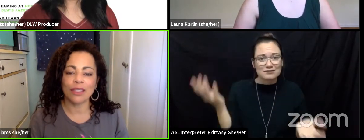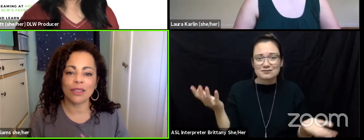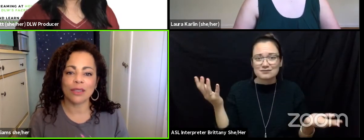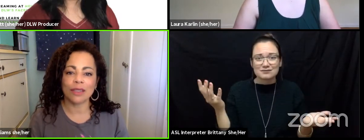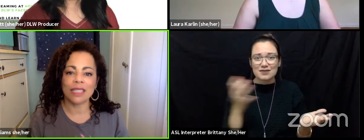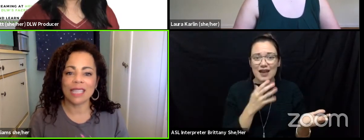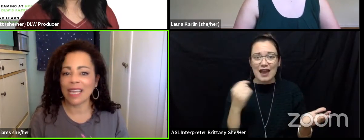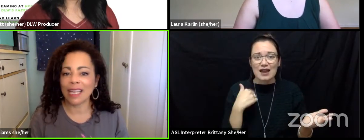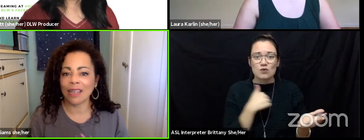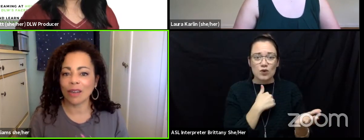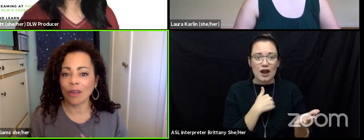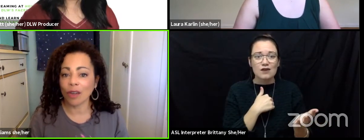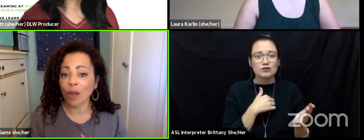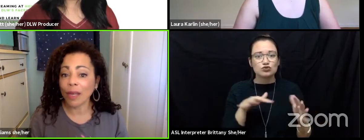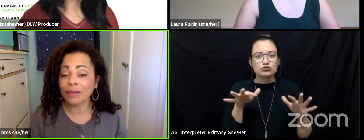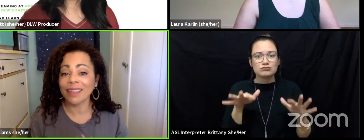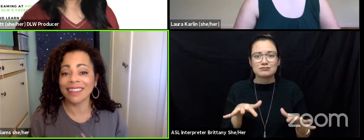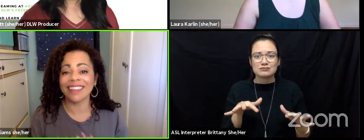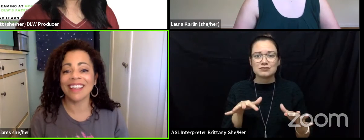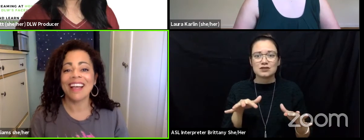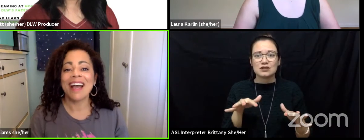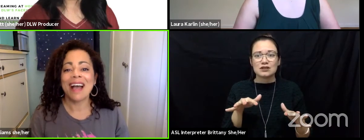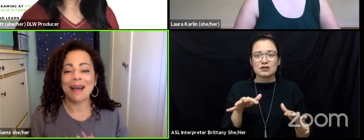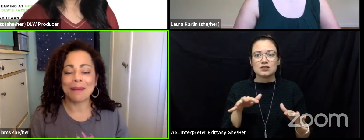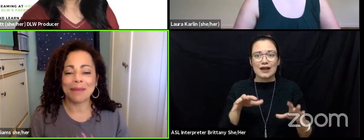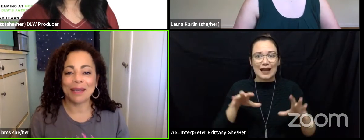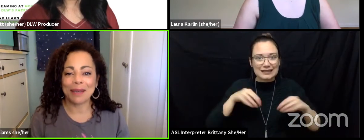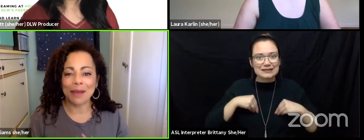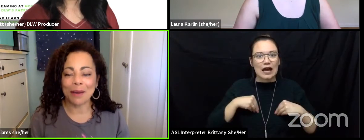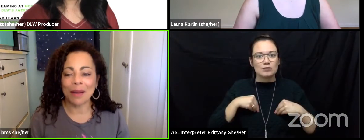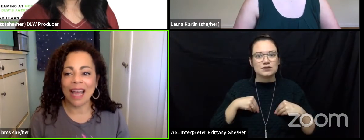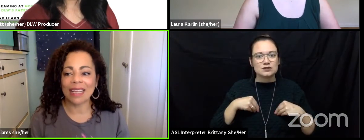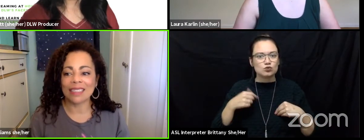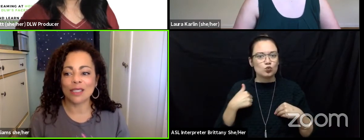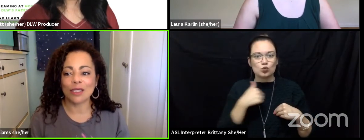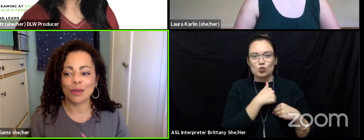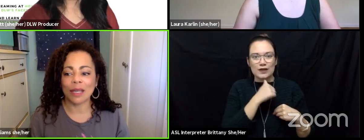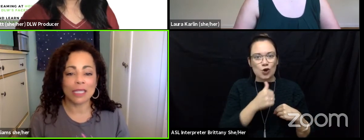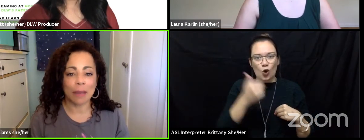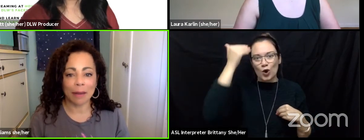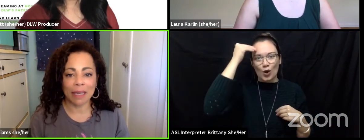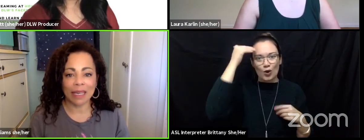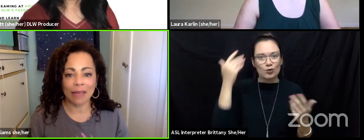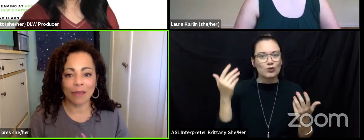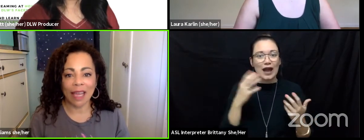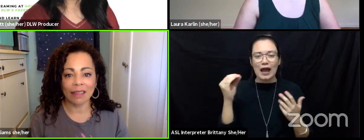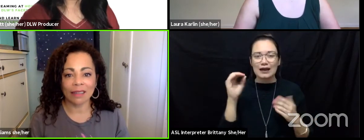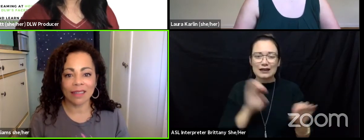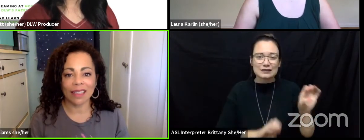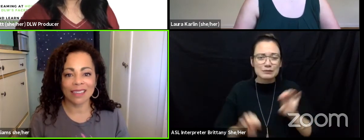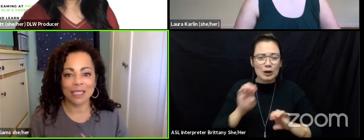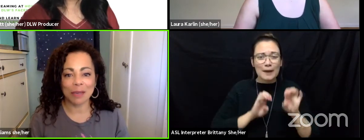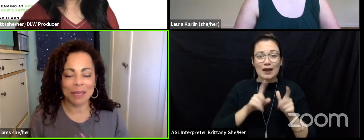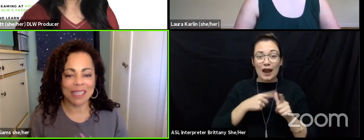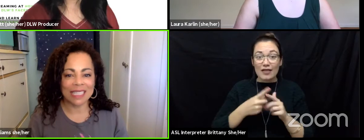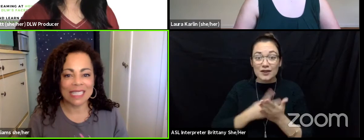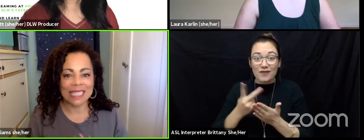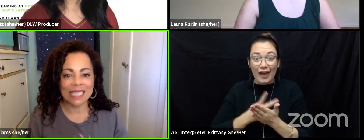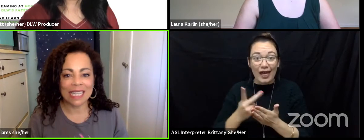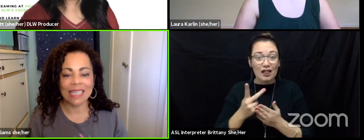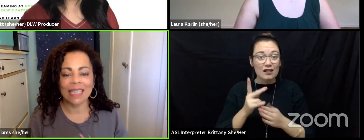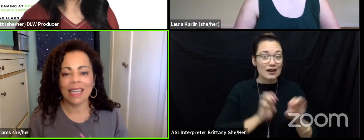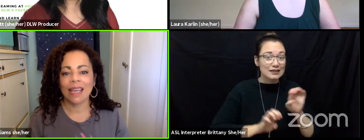have to sit in not knowing. you know, and to experiment and fail and experiment